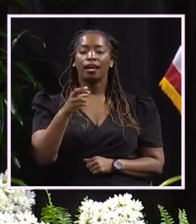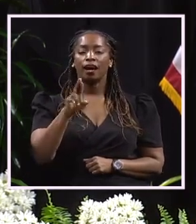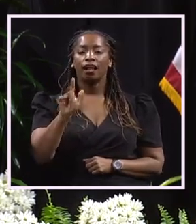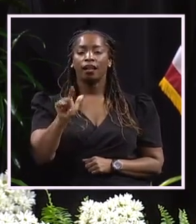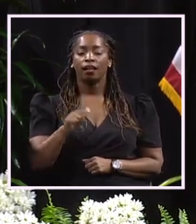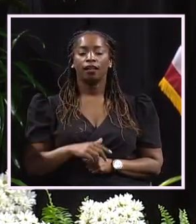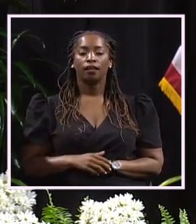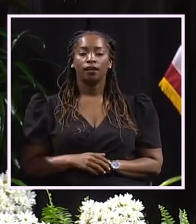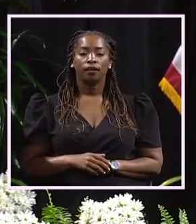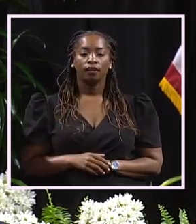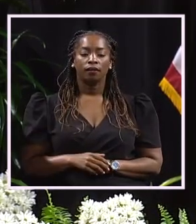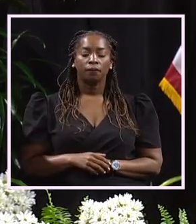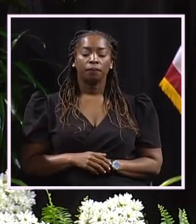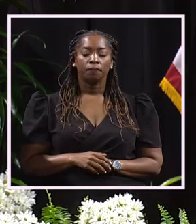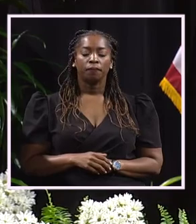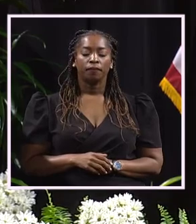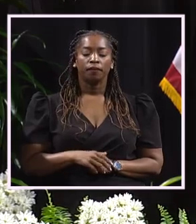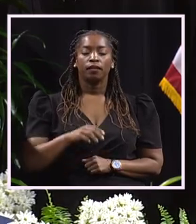Derek Bettis.